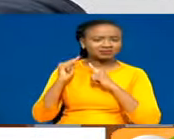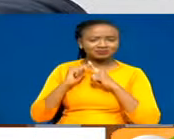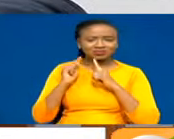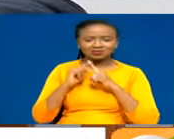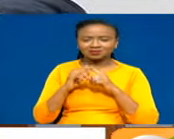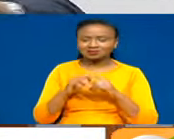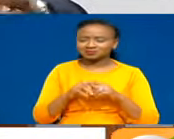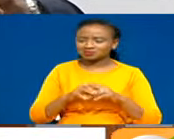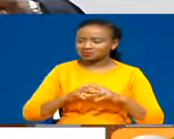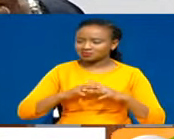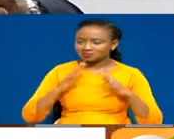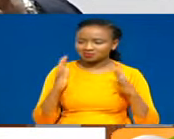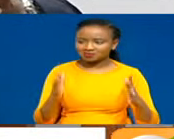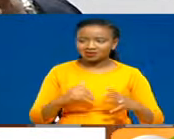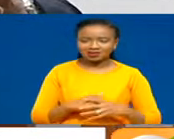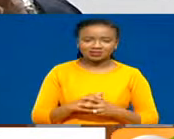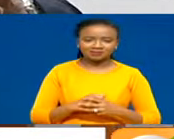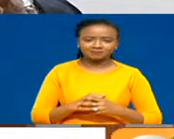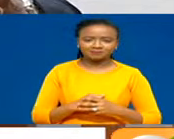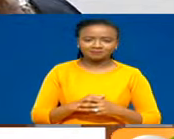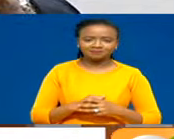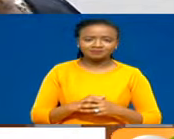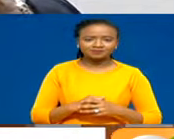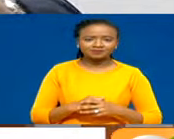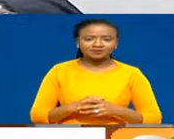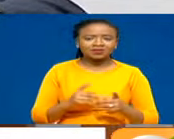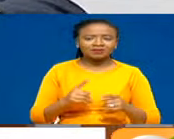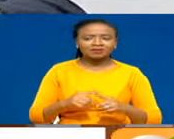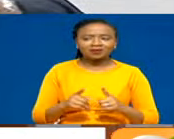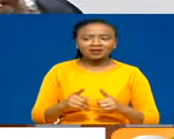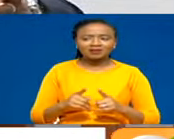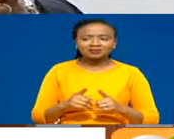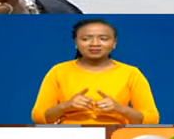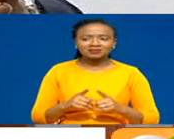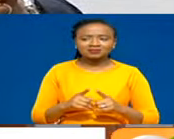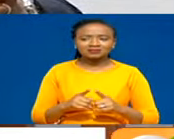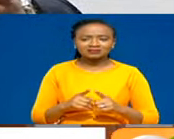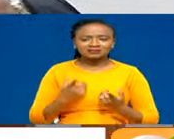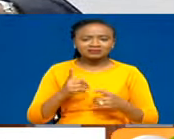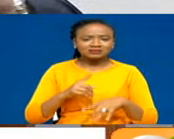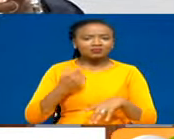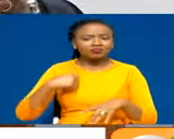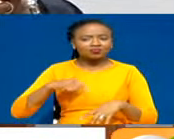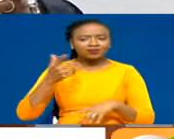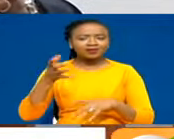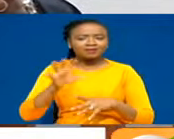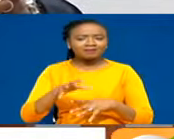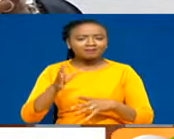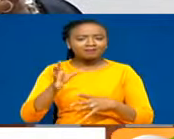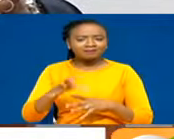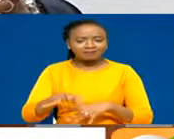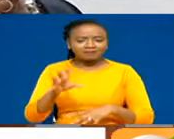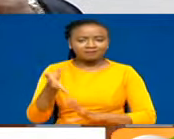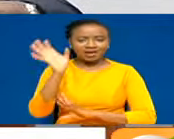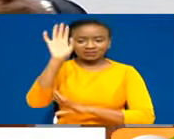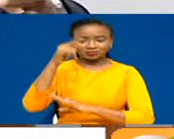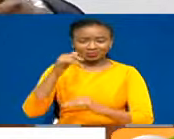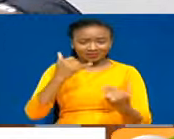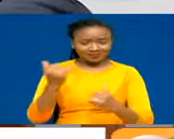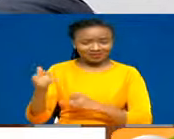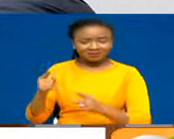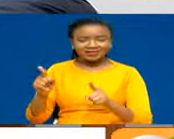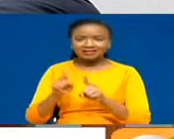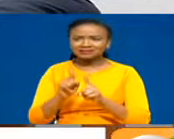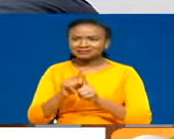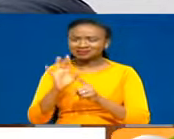space. And I hate to compare it to prison, you know, like, but we were playing basketball, and that's a gift that God has given us that